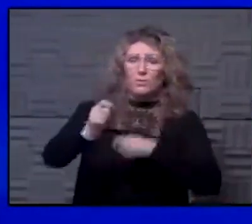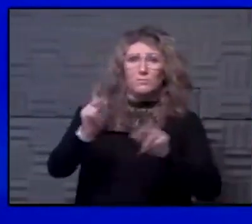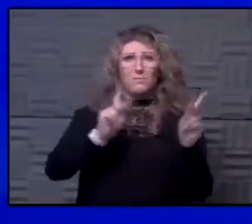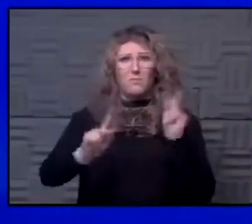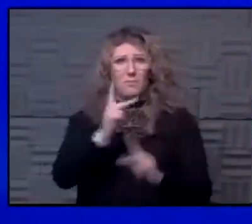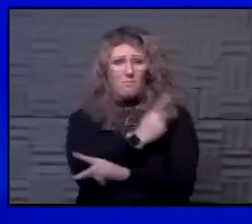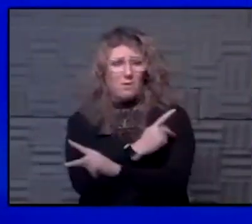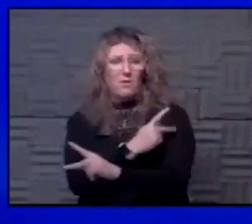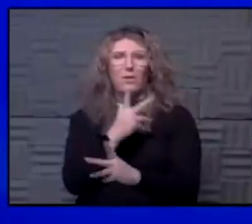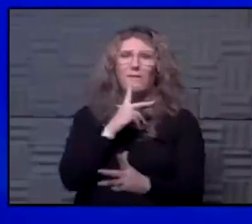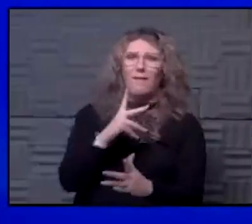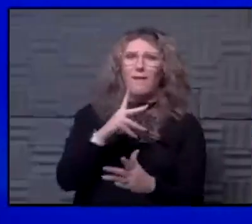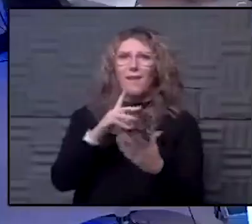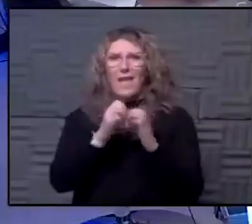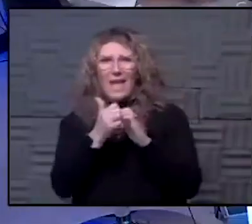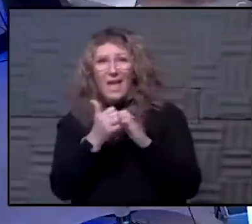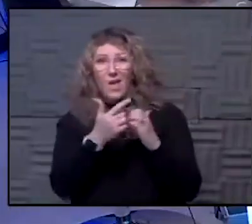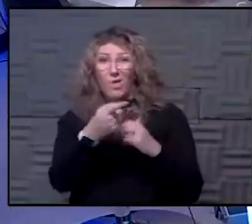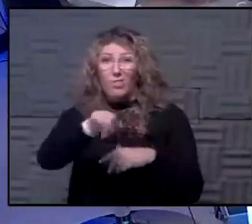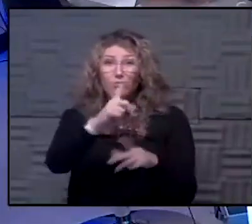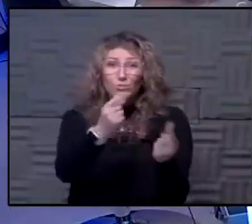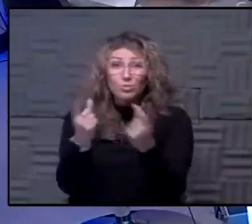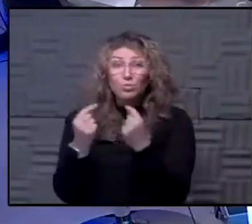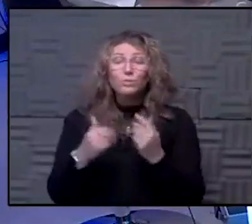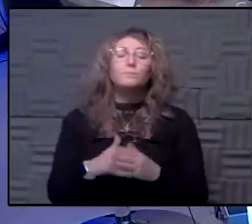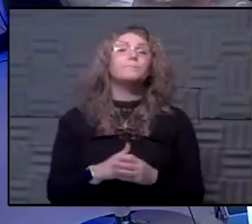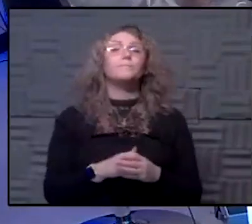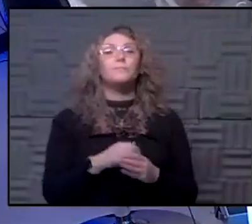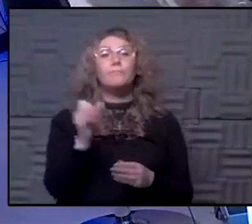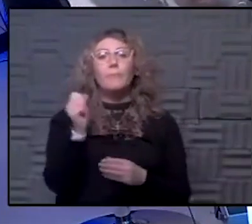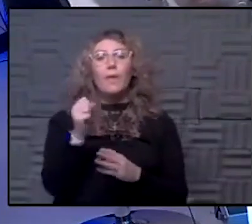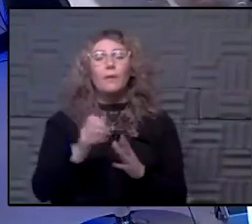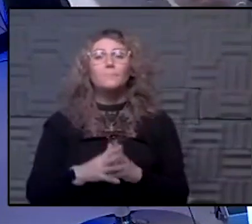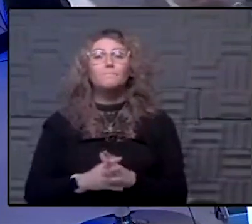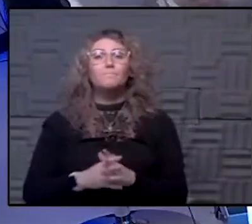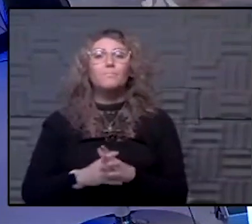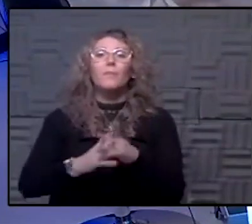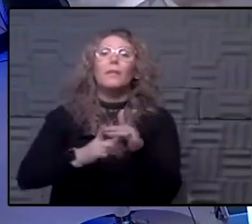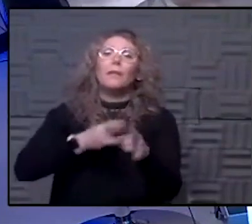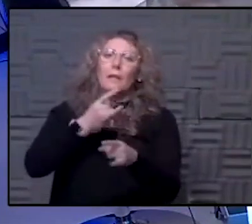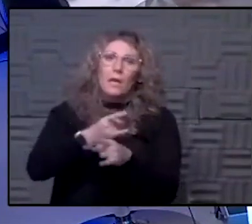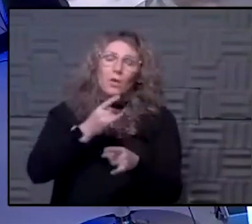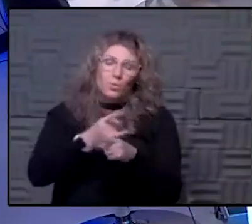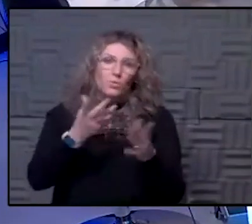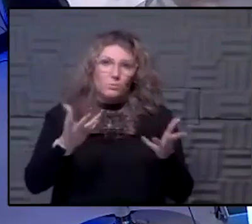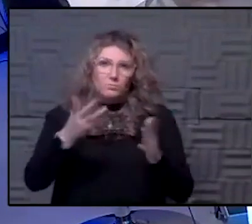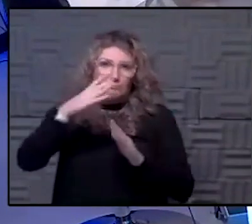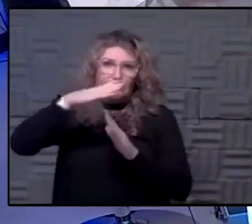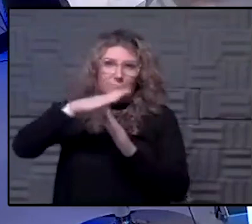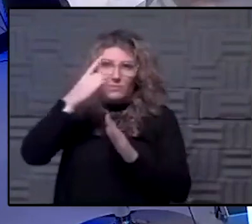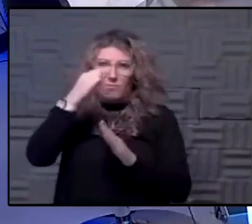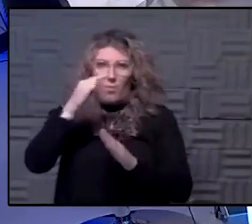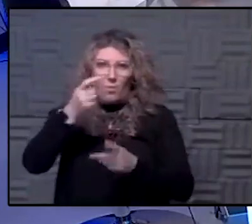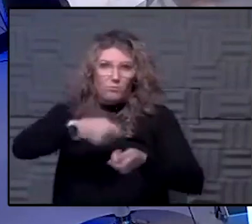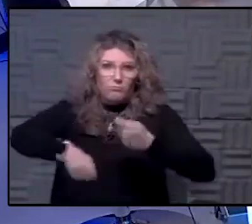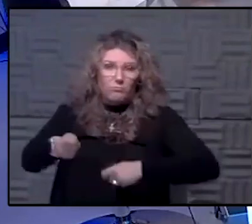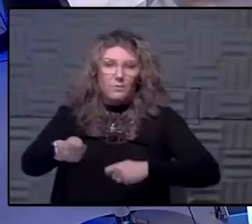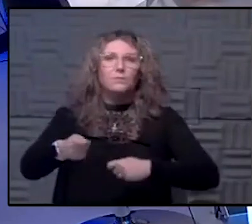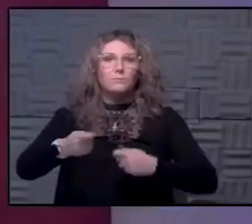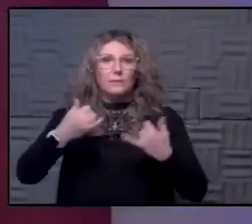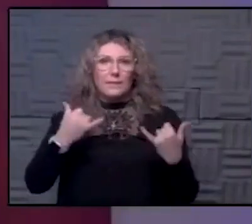to start talking about how your transplant patients are doing. Yeah, I think alcohol certainly is the #1 indication for transplant right